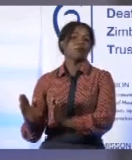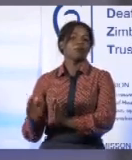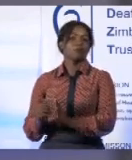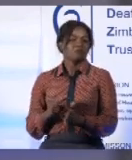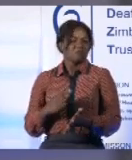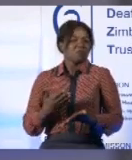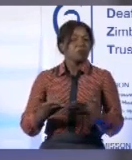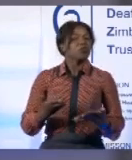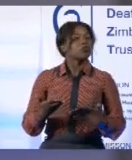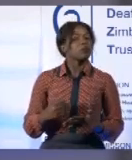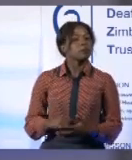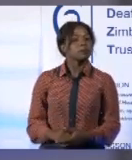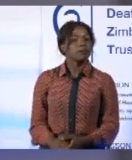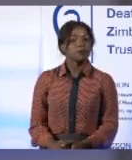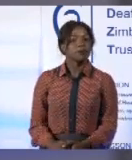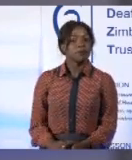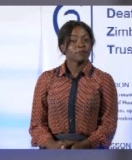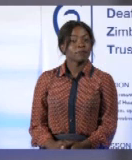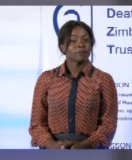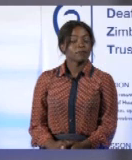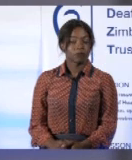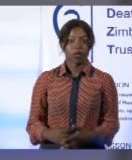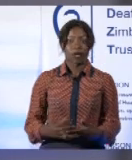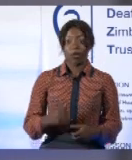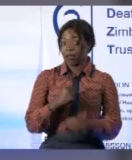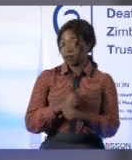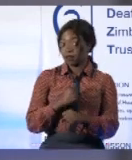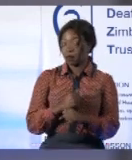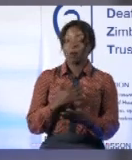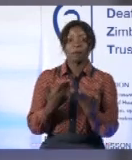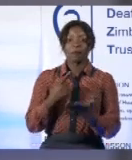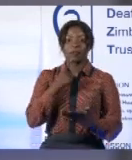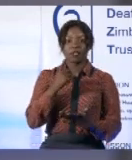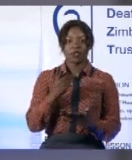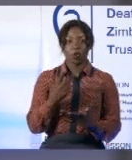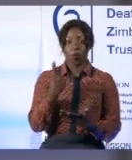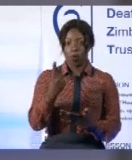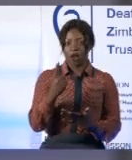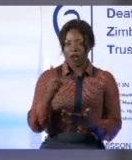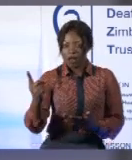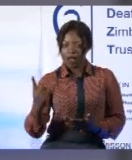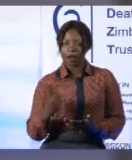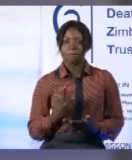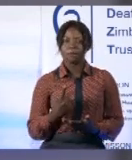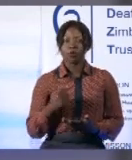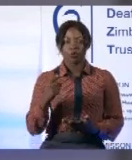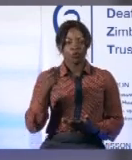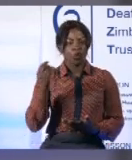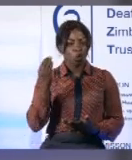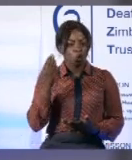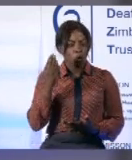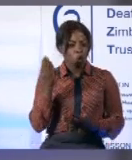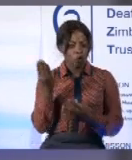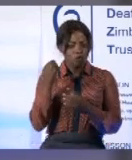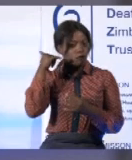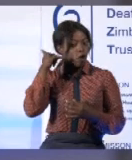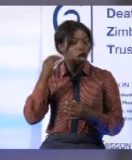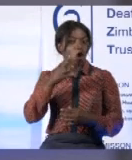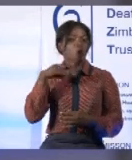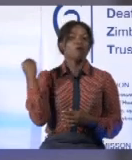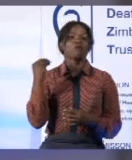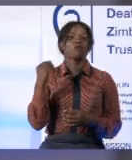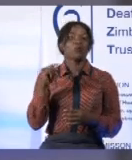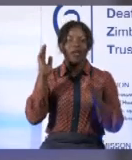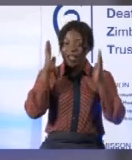Like what I've said before, kuti pakati ya mungu, I have to switch my phone off so that that's a fungiro ti the someone